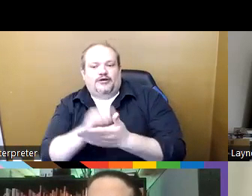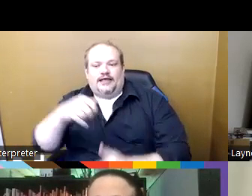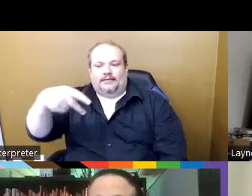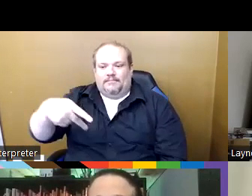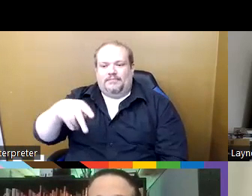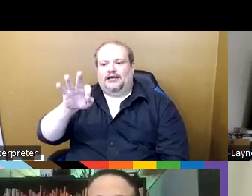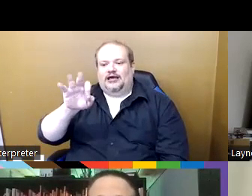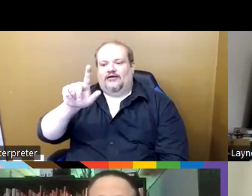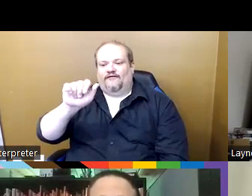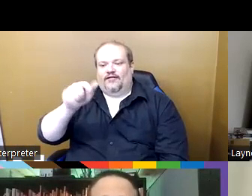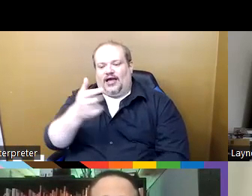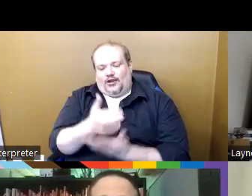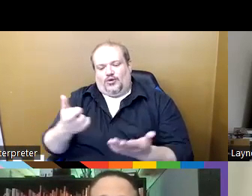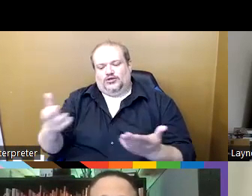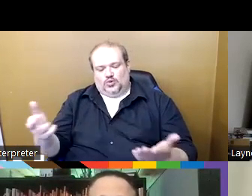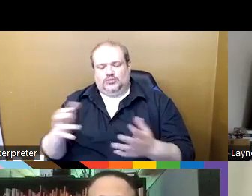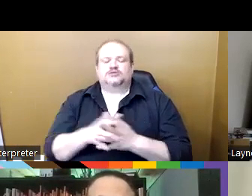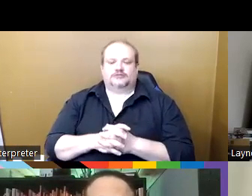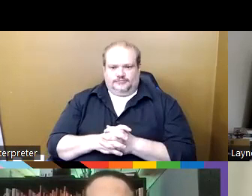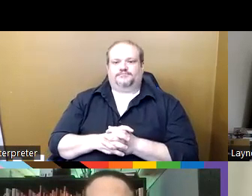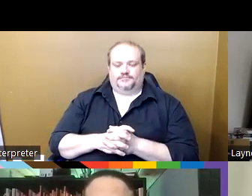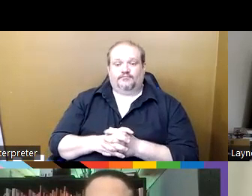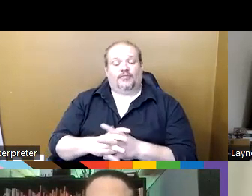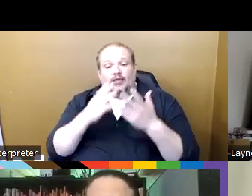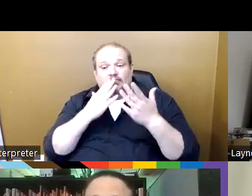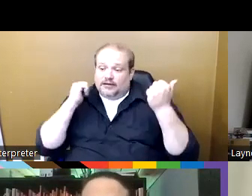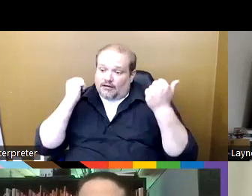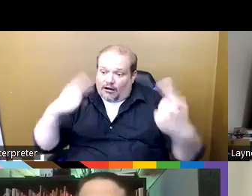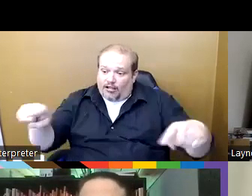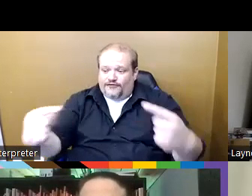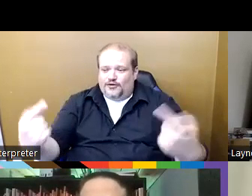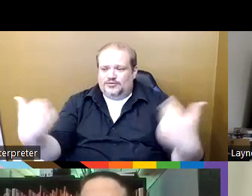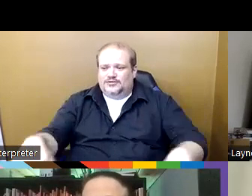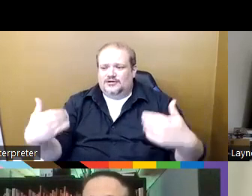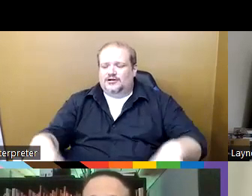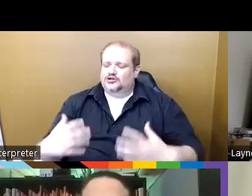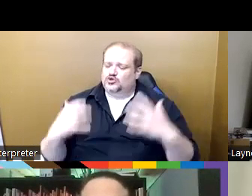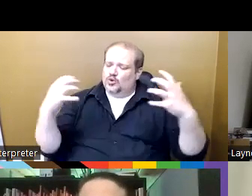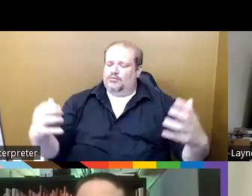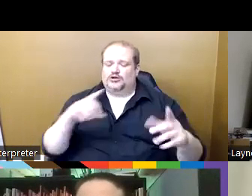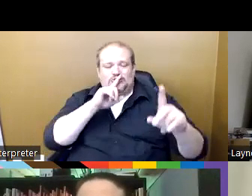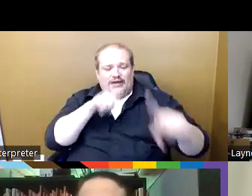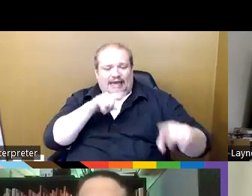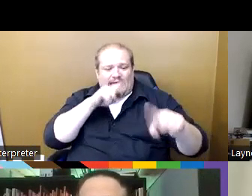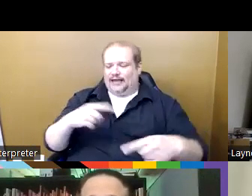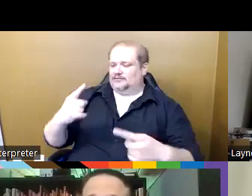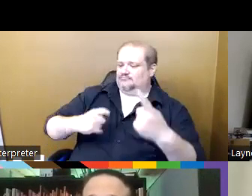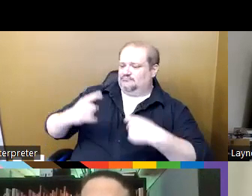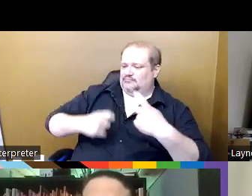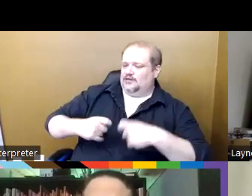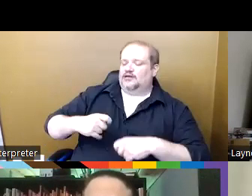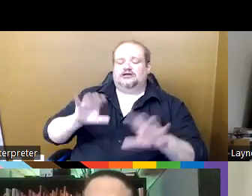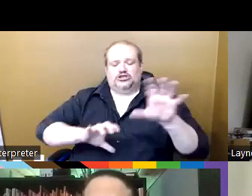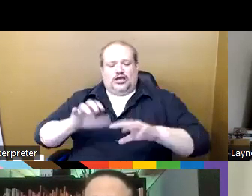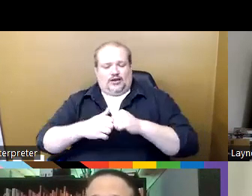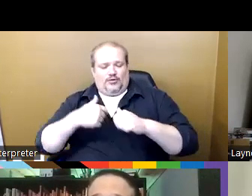resource. Want to thank you all so much for answering questions, for chatting with